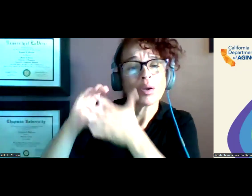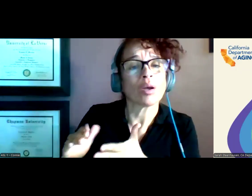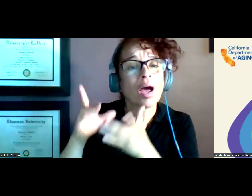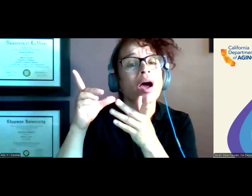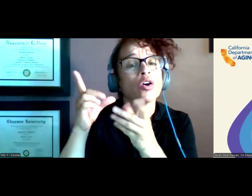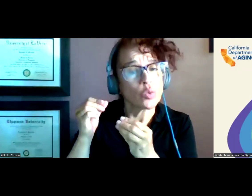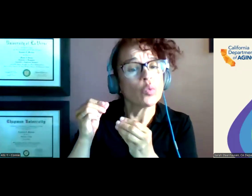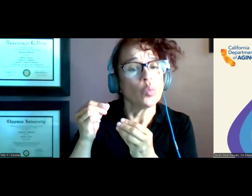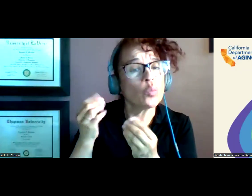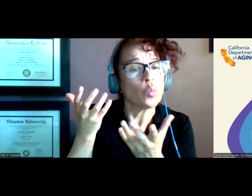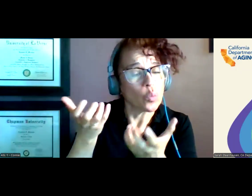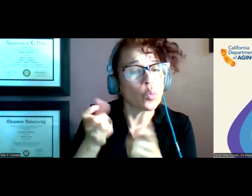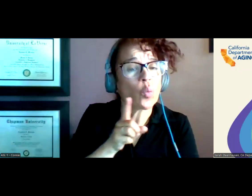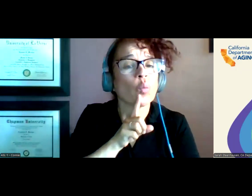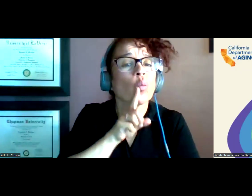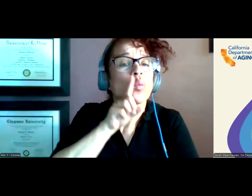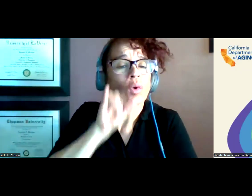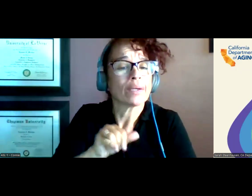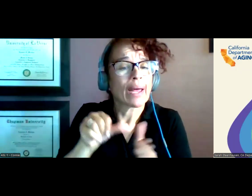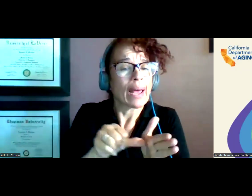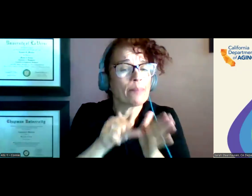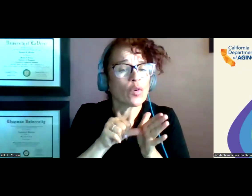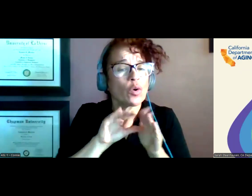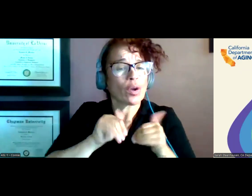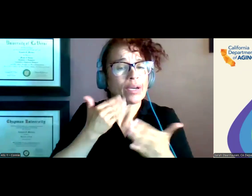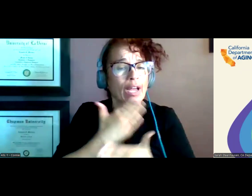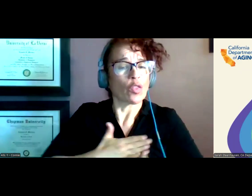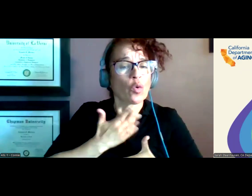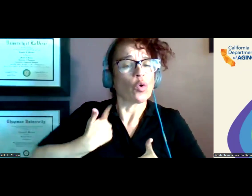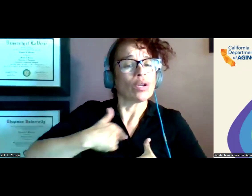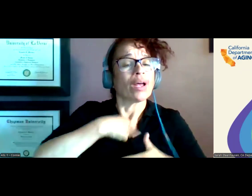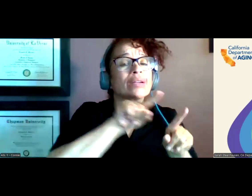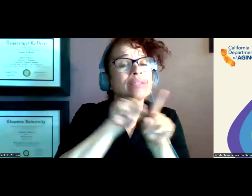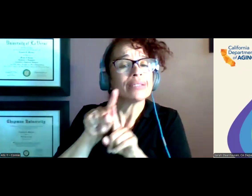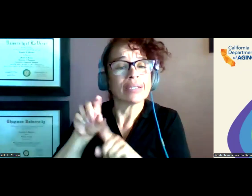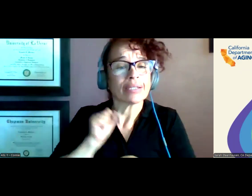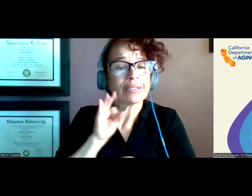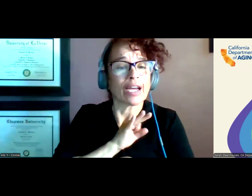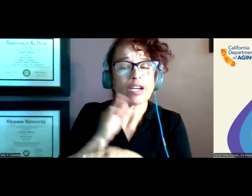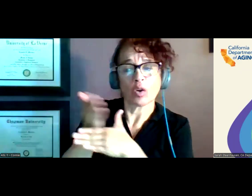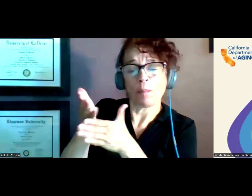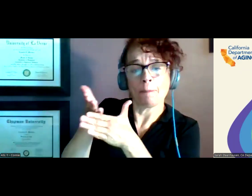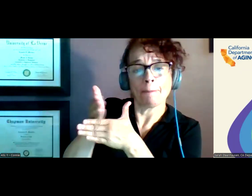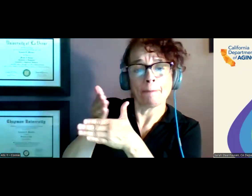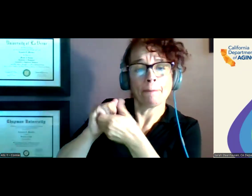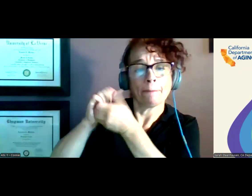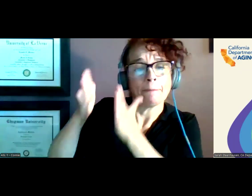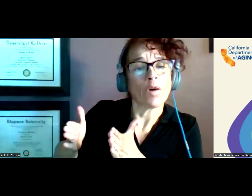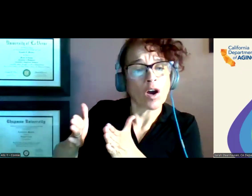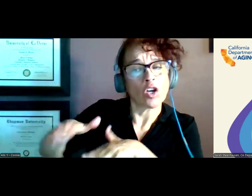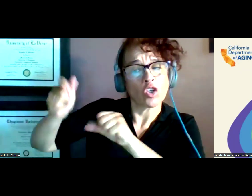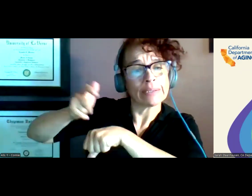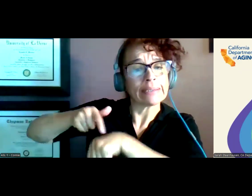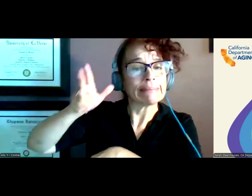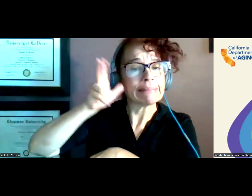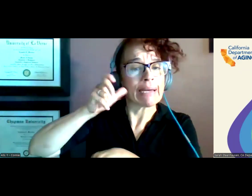want to really emphasize how appreciative we are as well of our state partners who take the time to